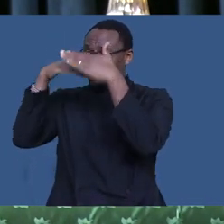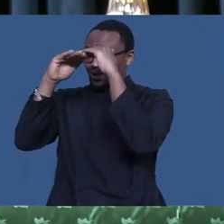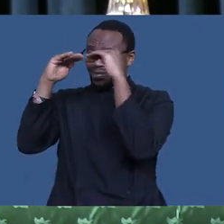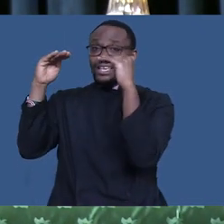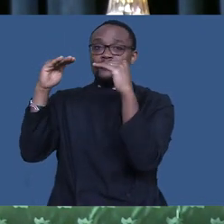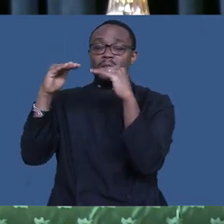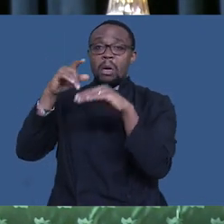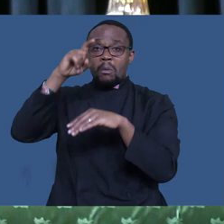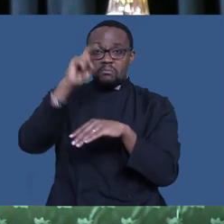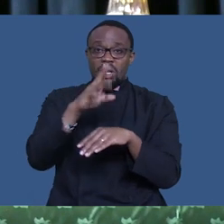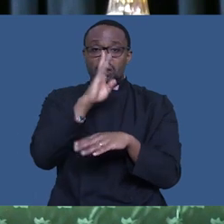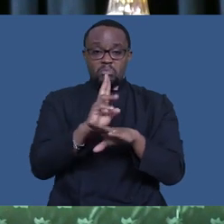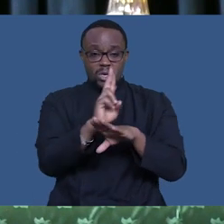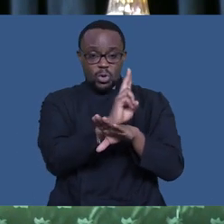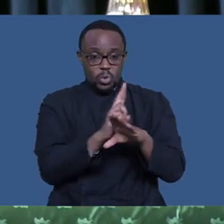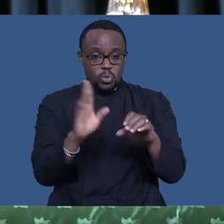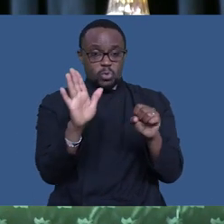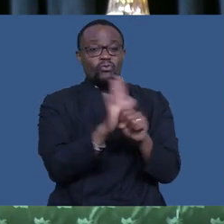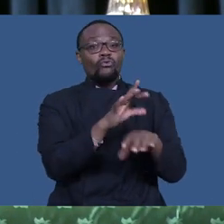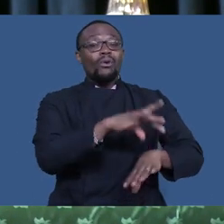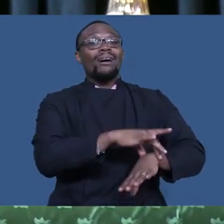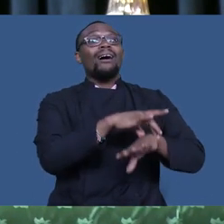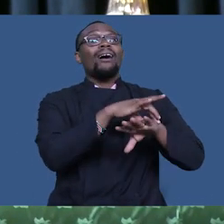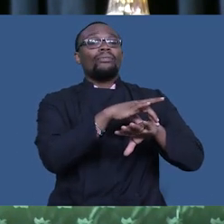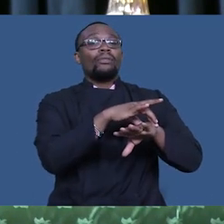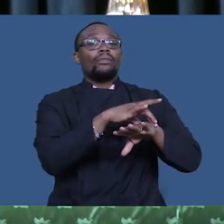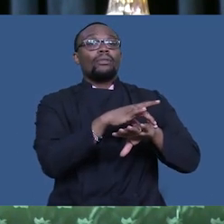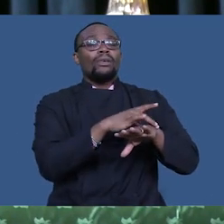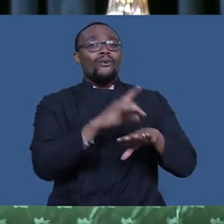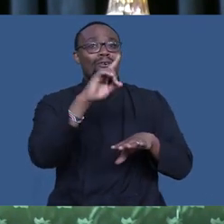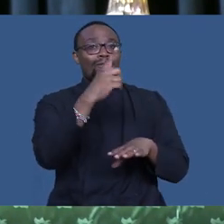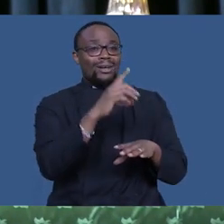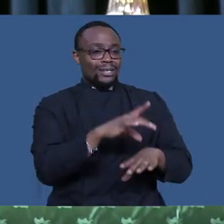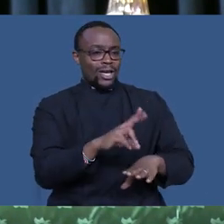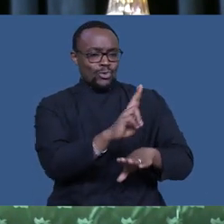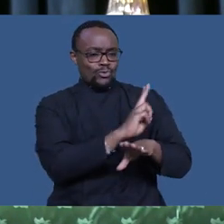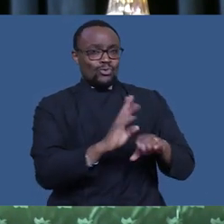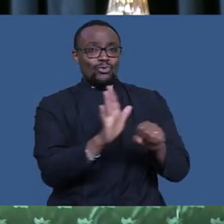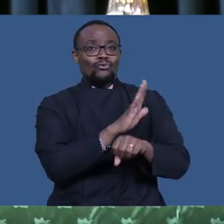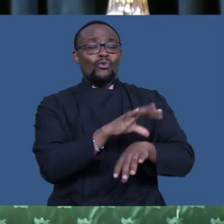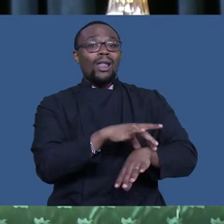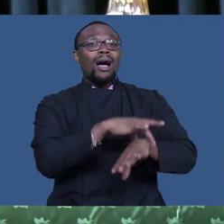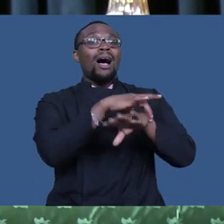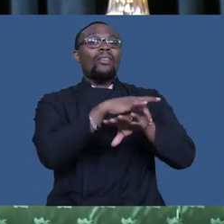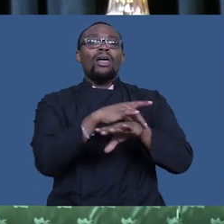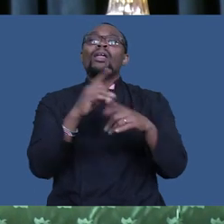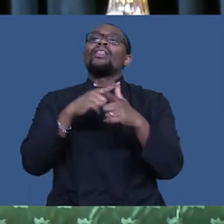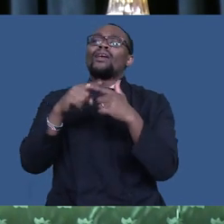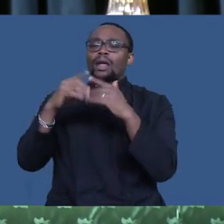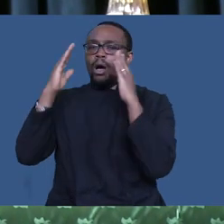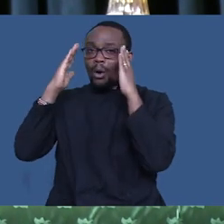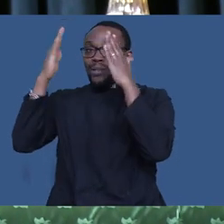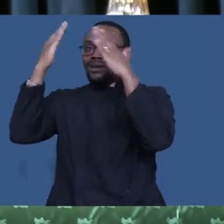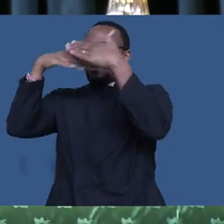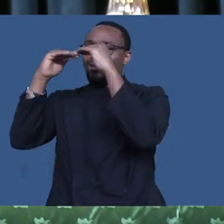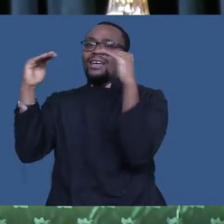any earthly use, we must be heavenly minded. Our lives here on